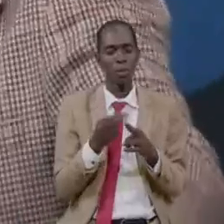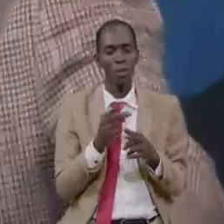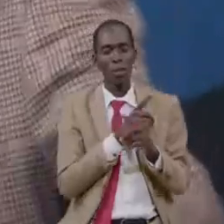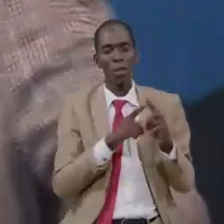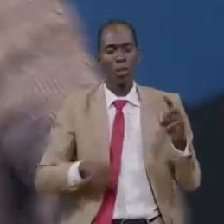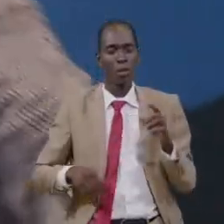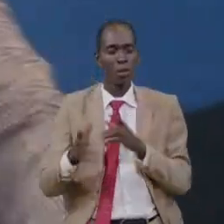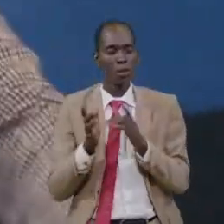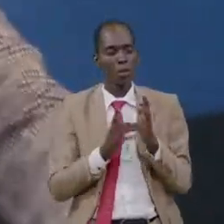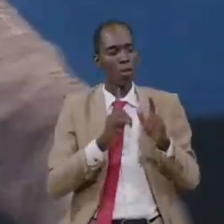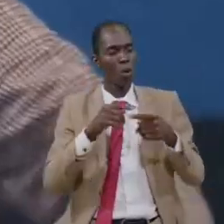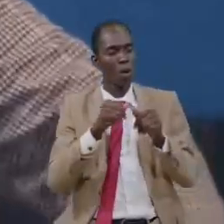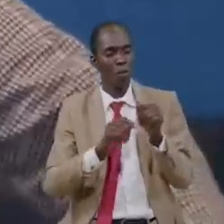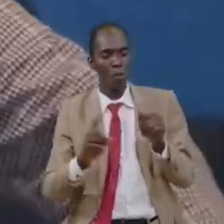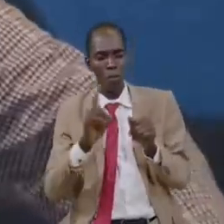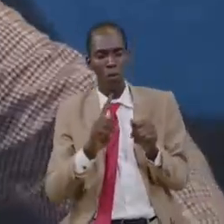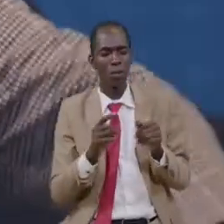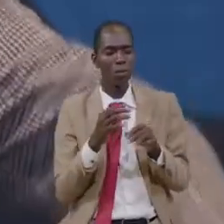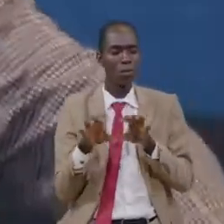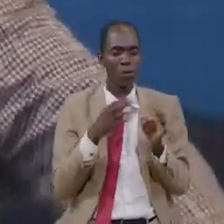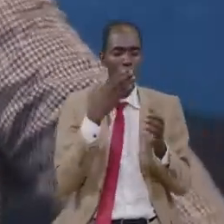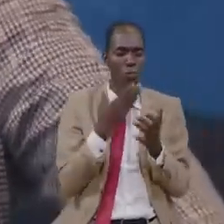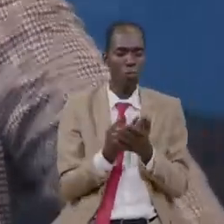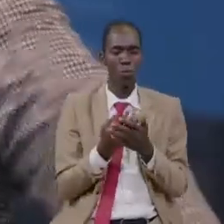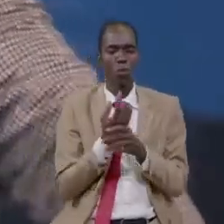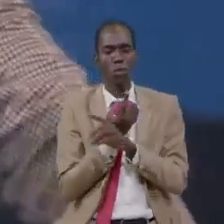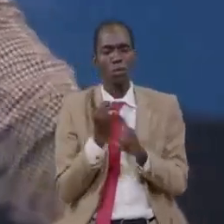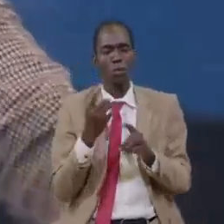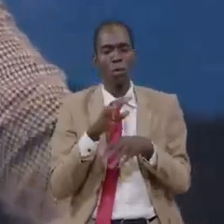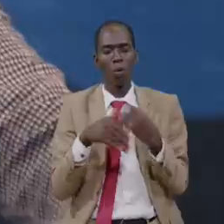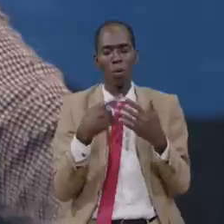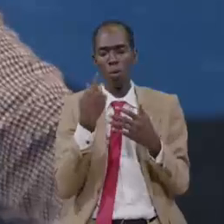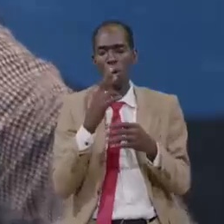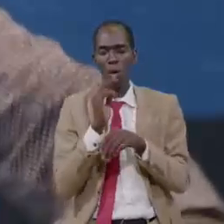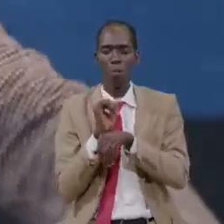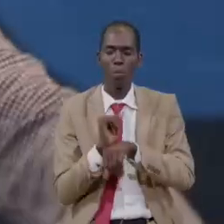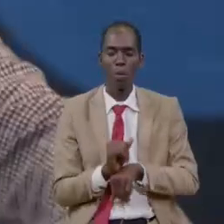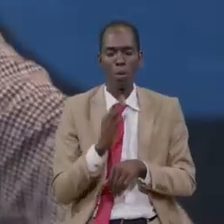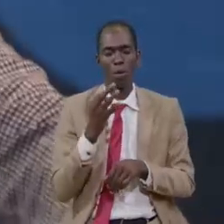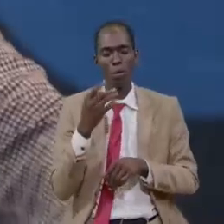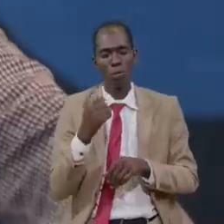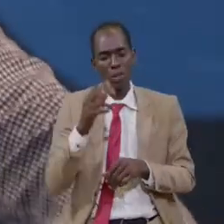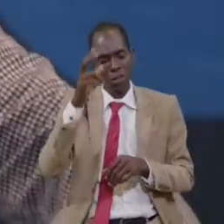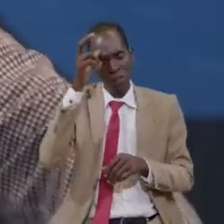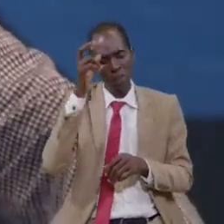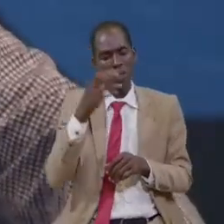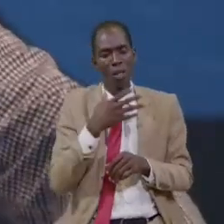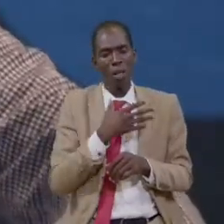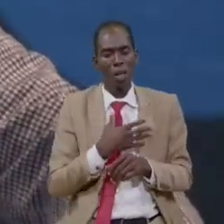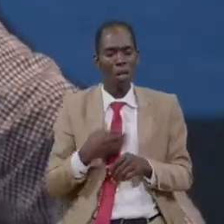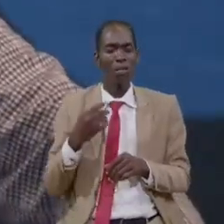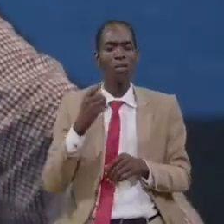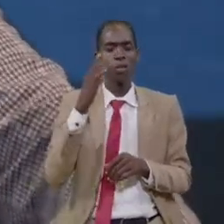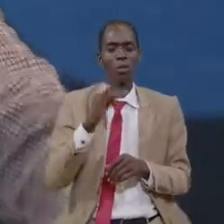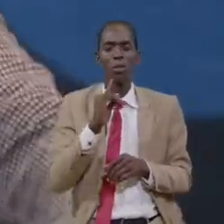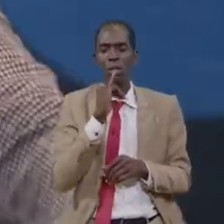oppressed of the devil, because God was with you and God is still here today with us. I pray that